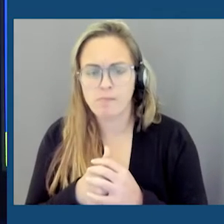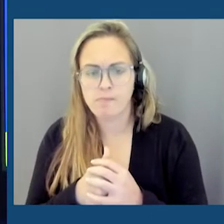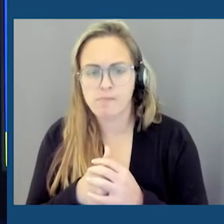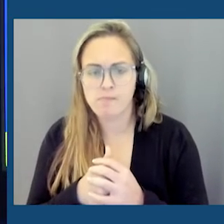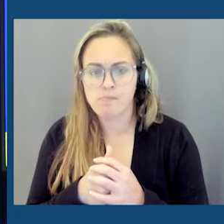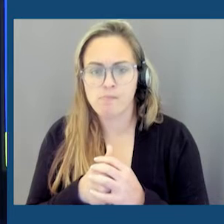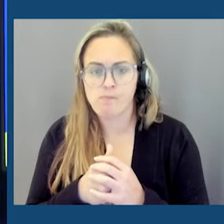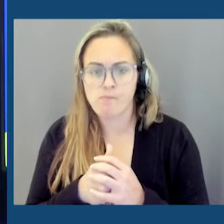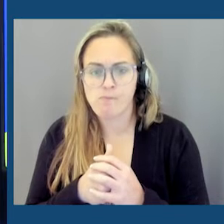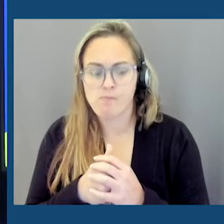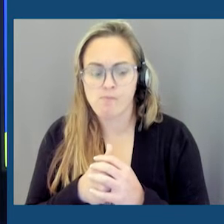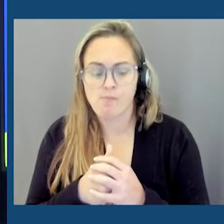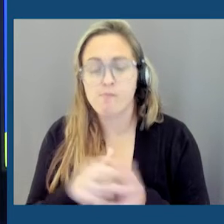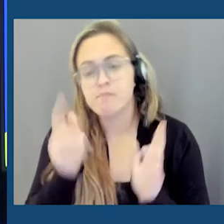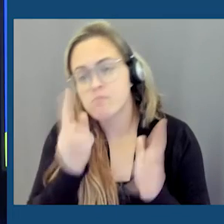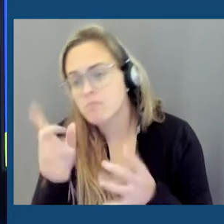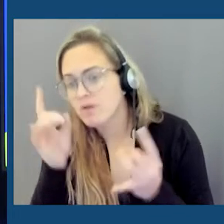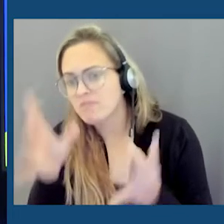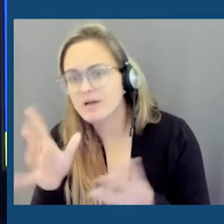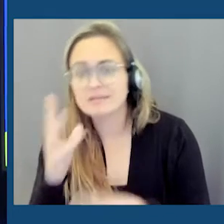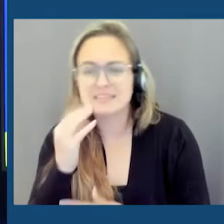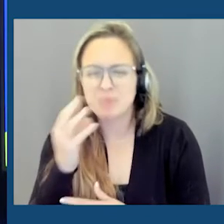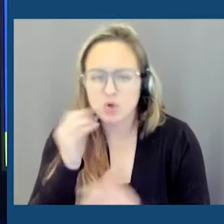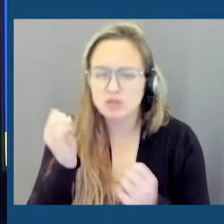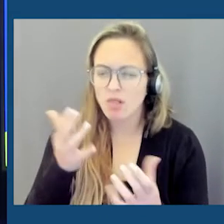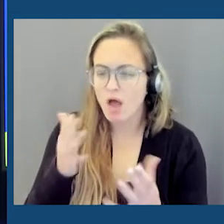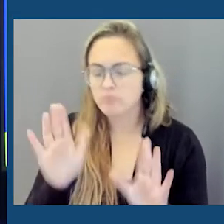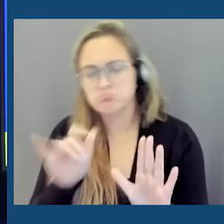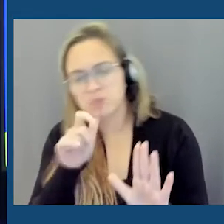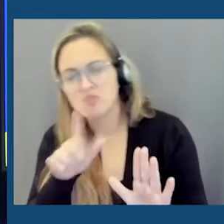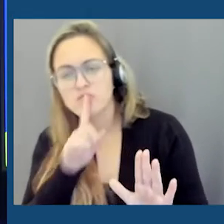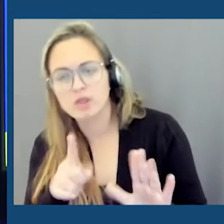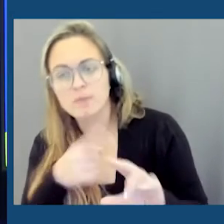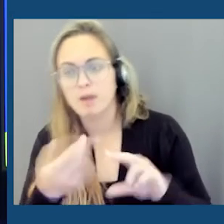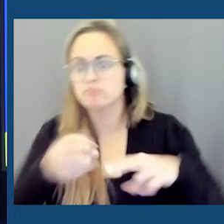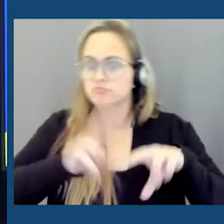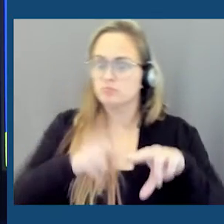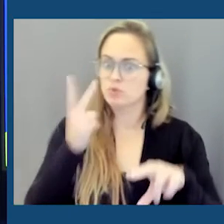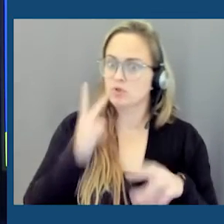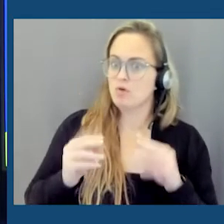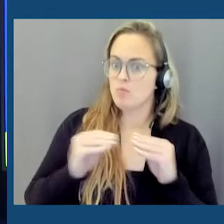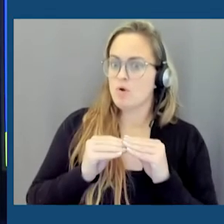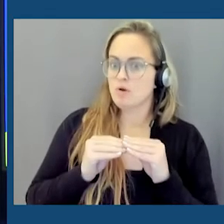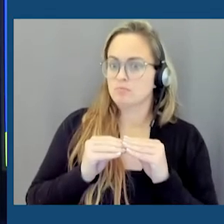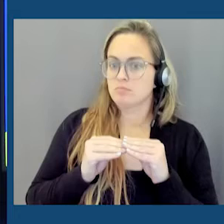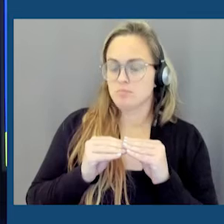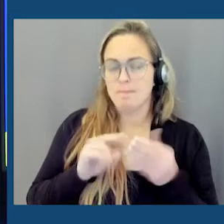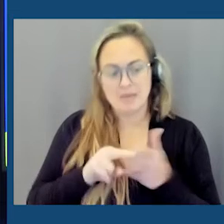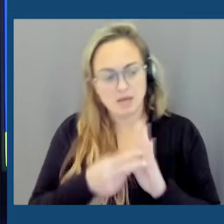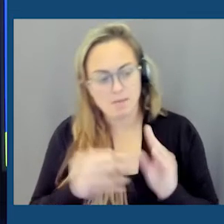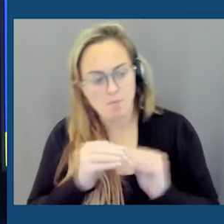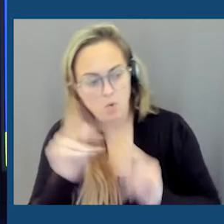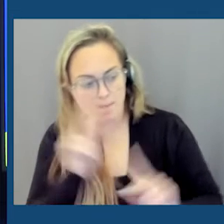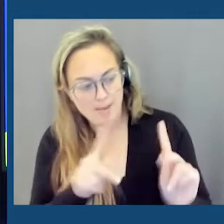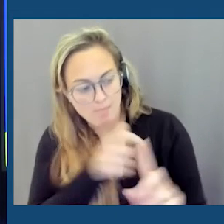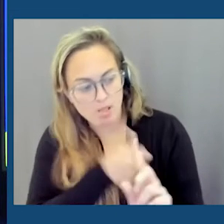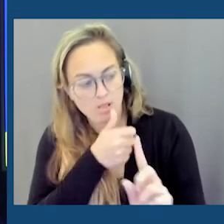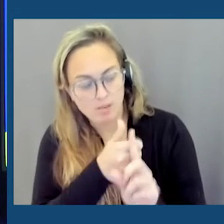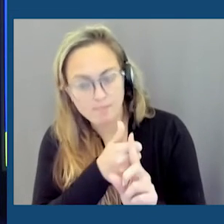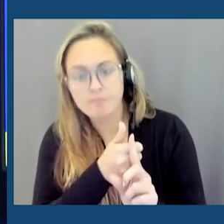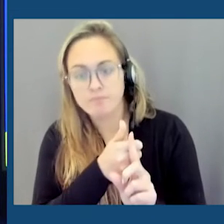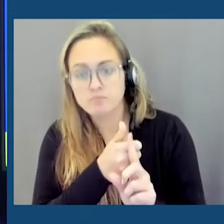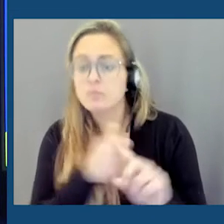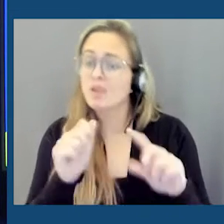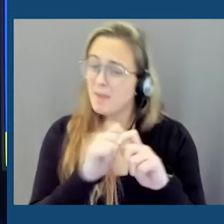much by gun violence, and where we saw, therefore, more people were impacted. We saw that it not only impacted large cities, but